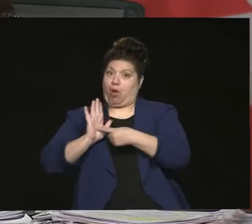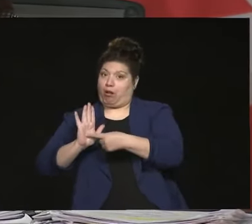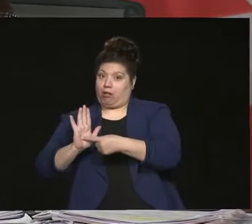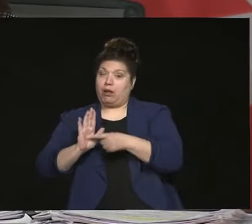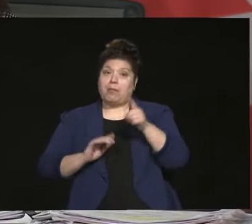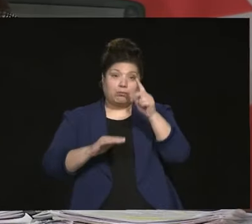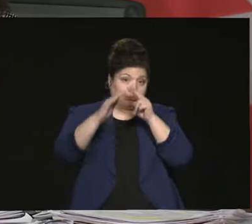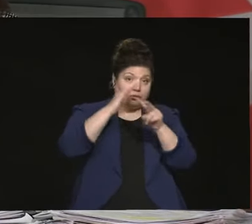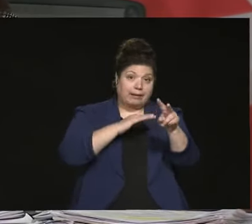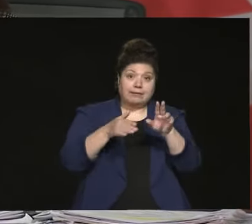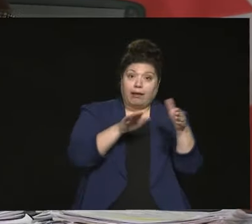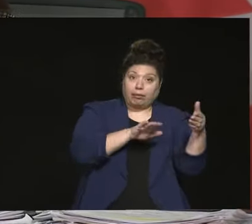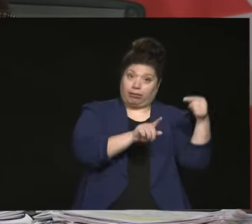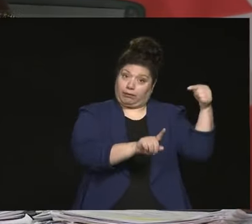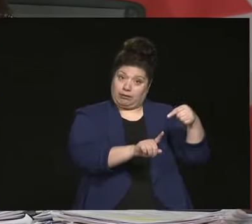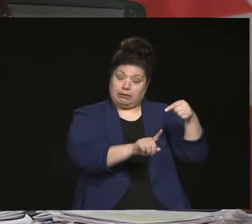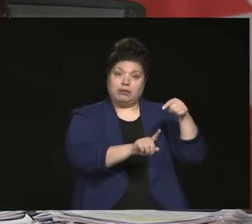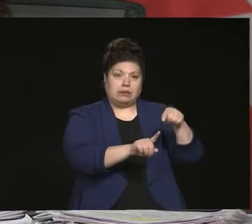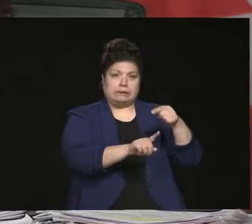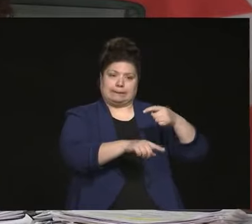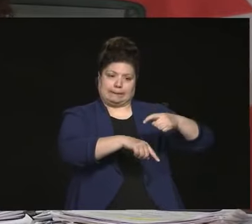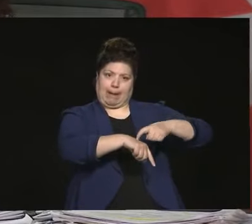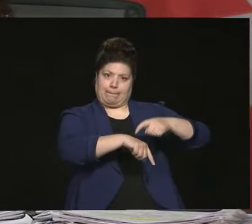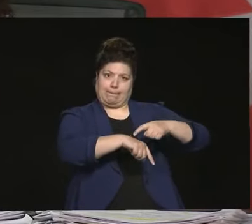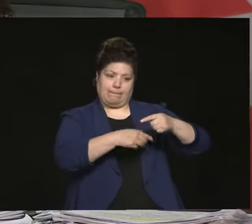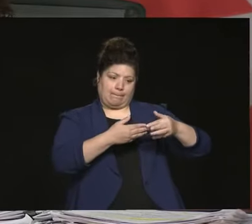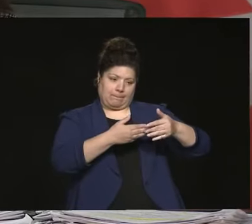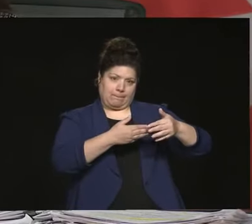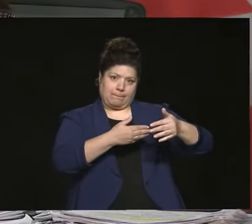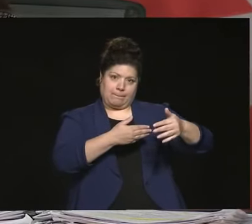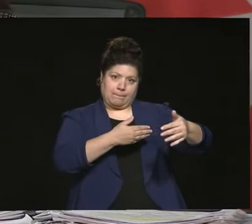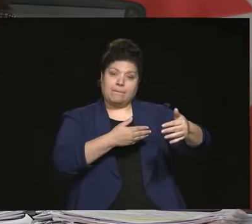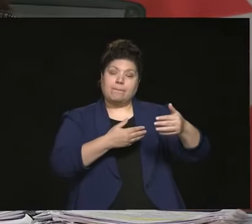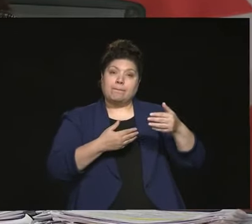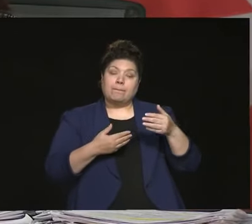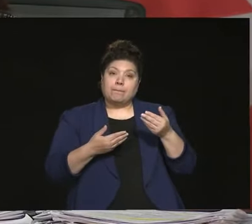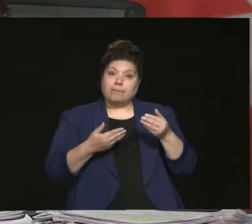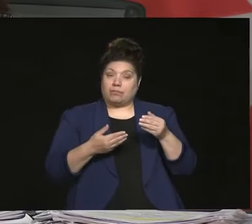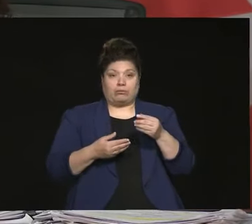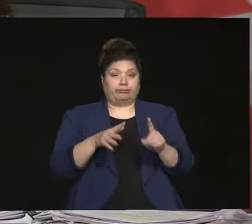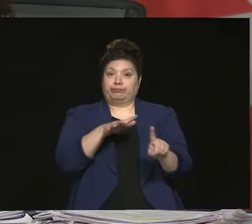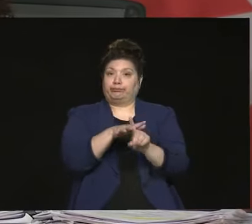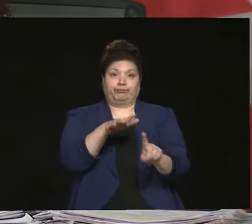think, several different phenomena. One